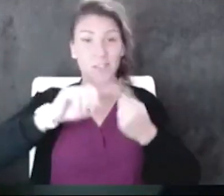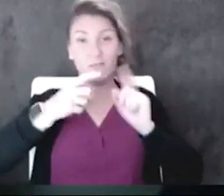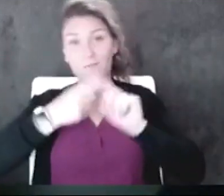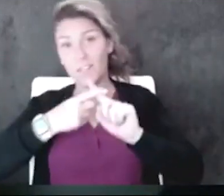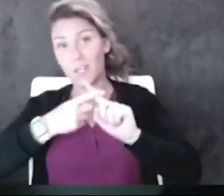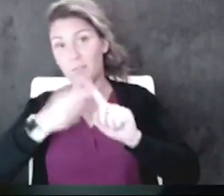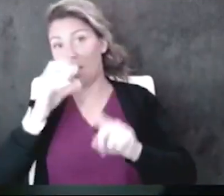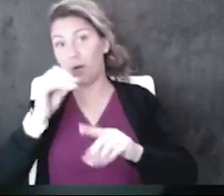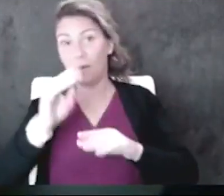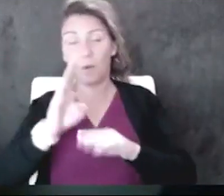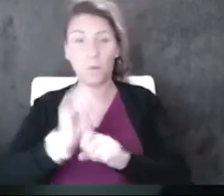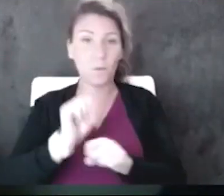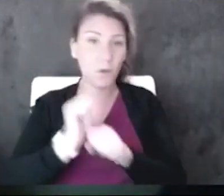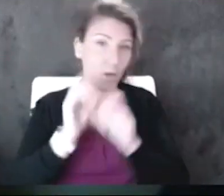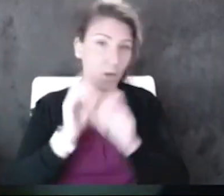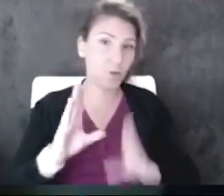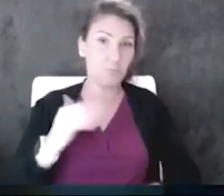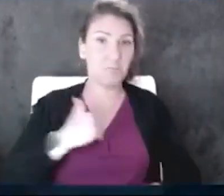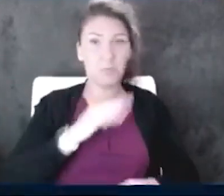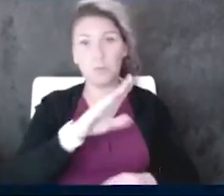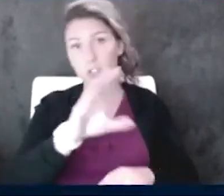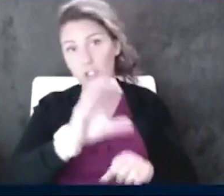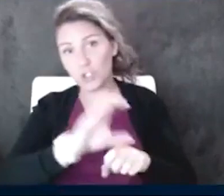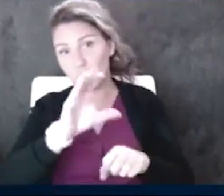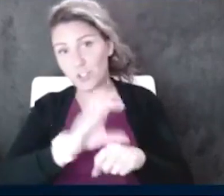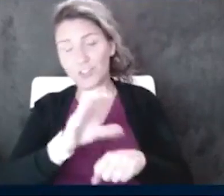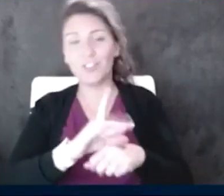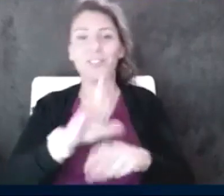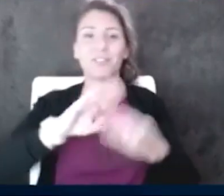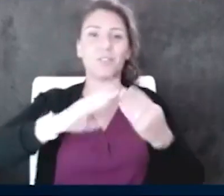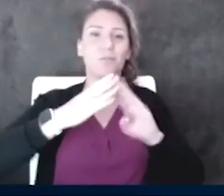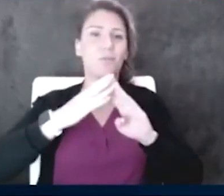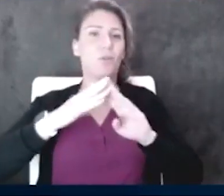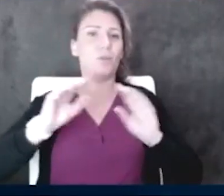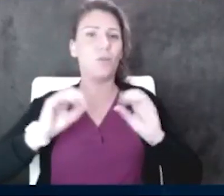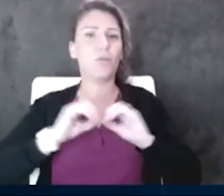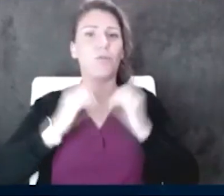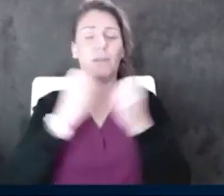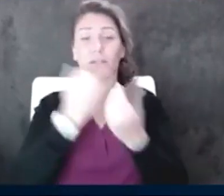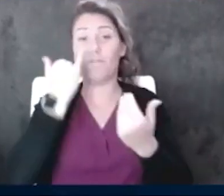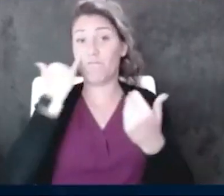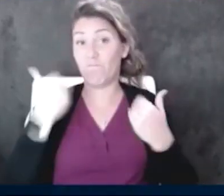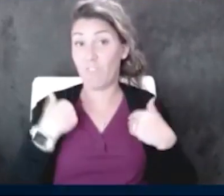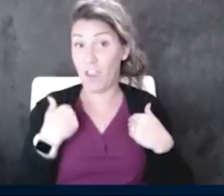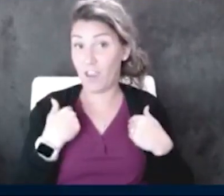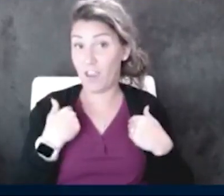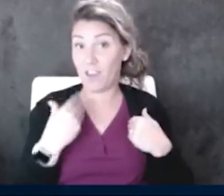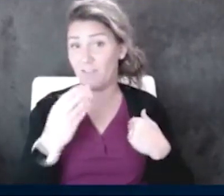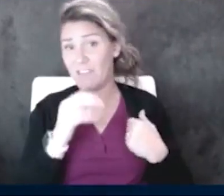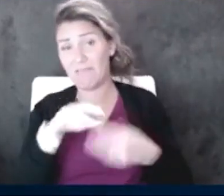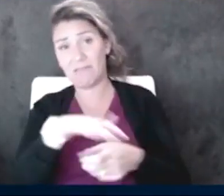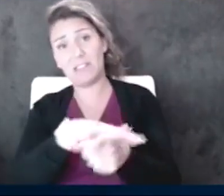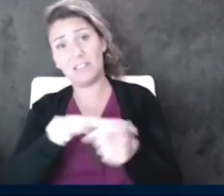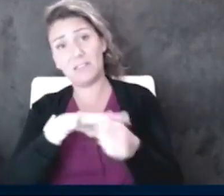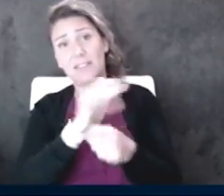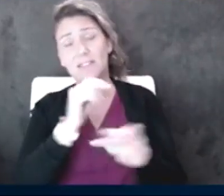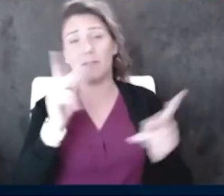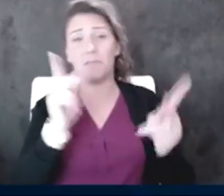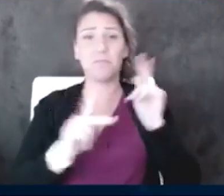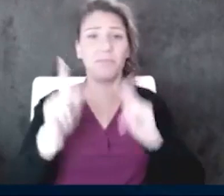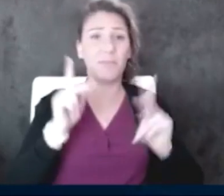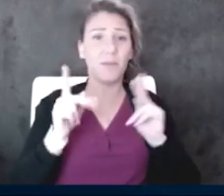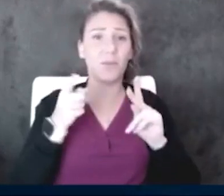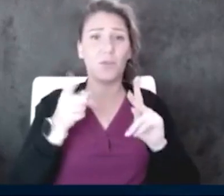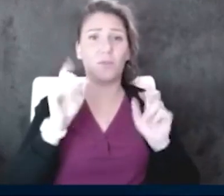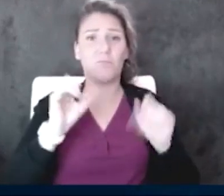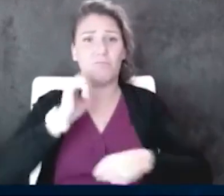of your church or community organizations, if you have that, you have the space, you have the people, you can set up a